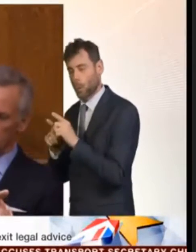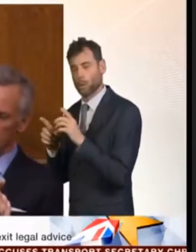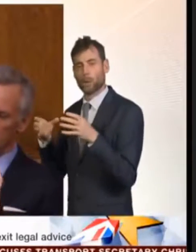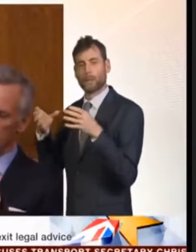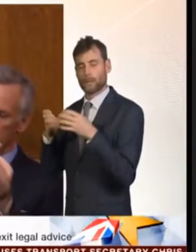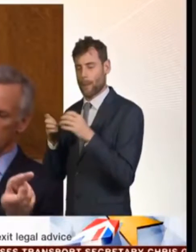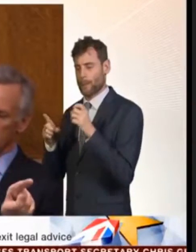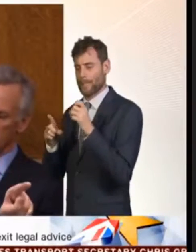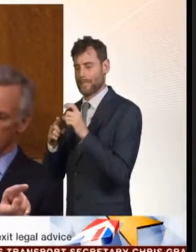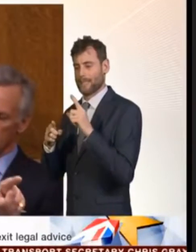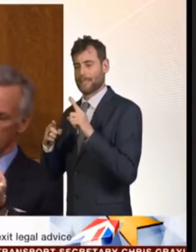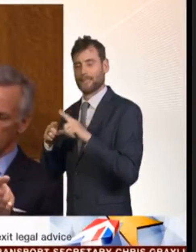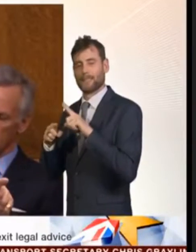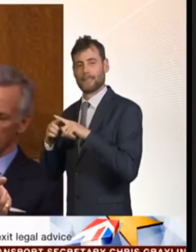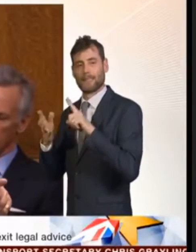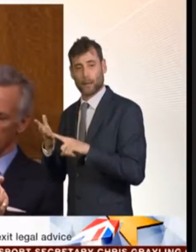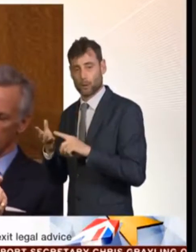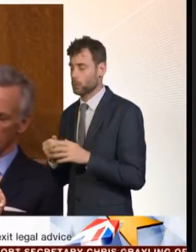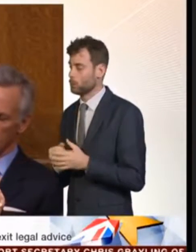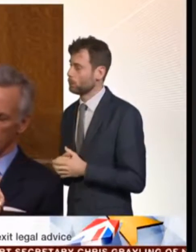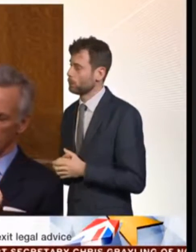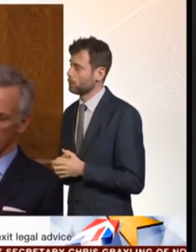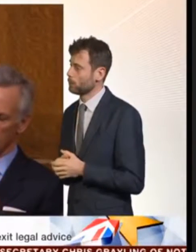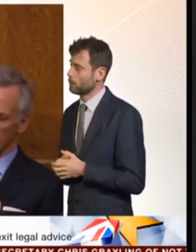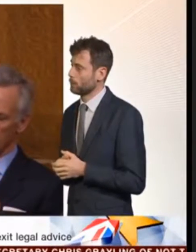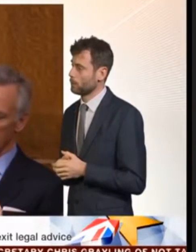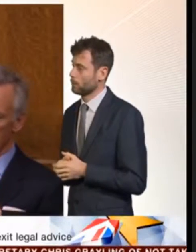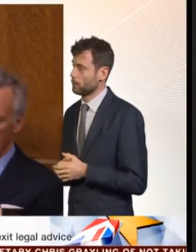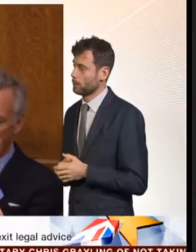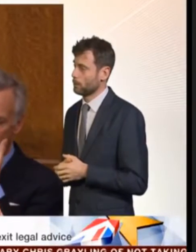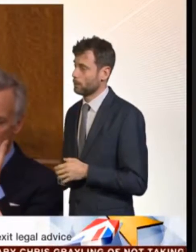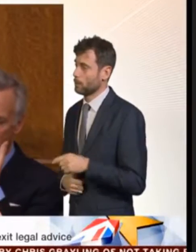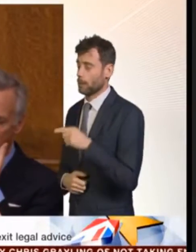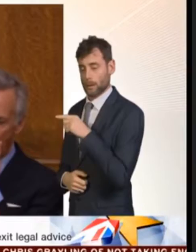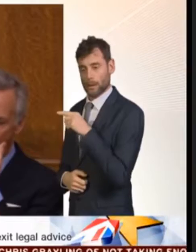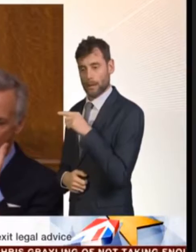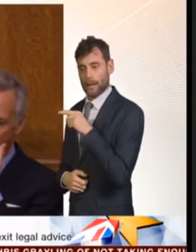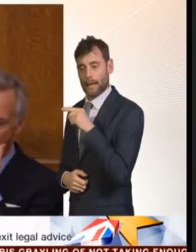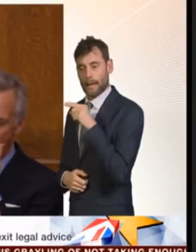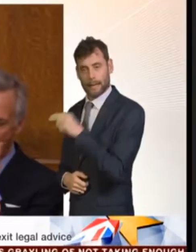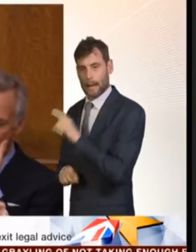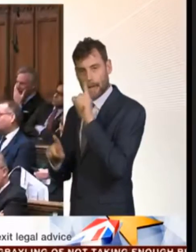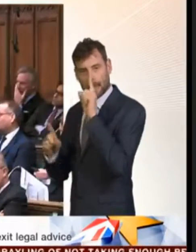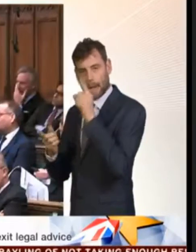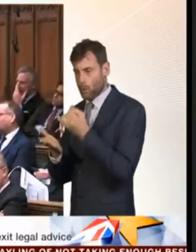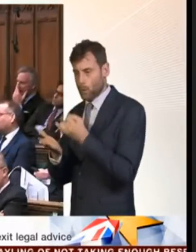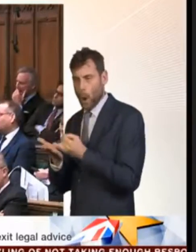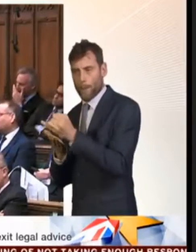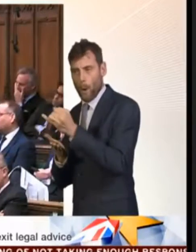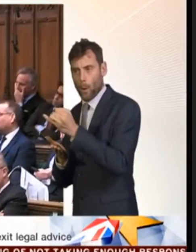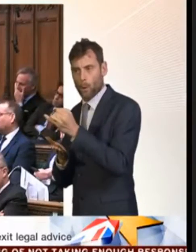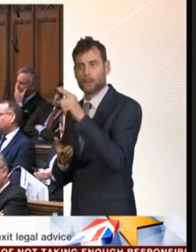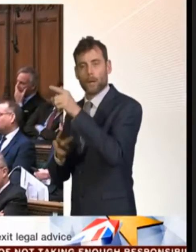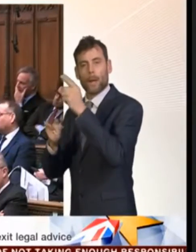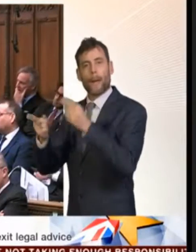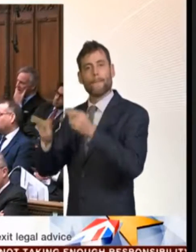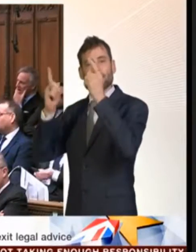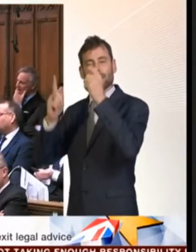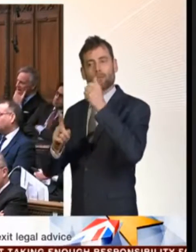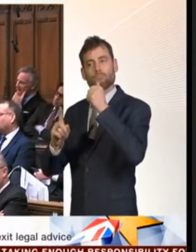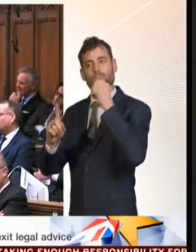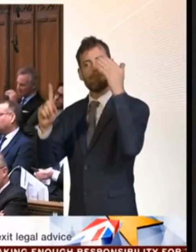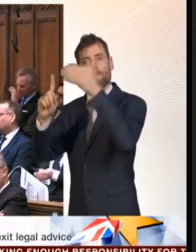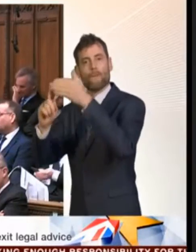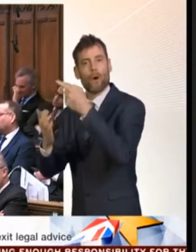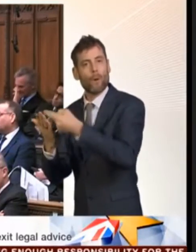it necessary to oppose himself a minister's preferred policy. And such